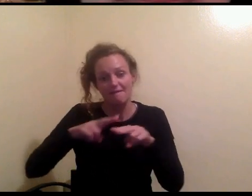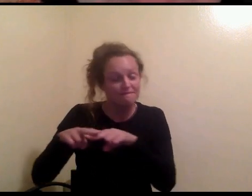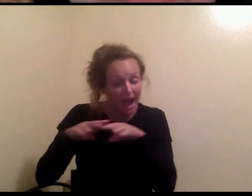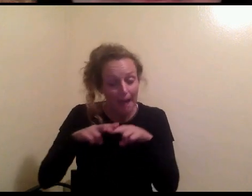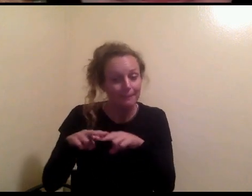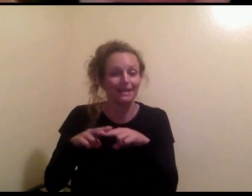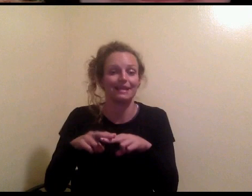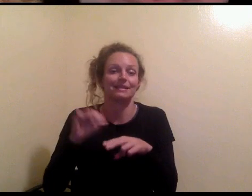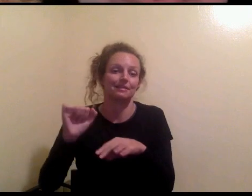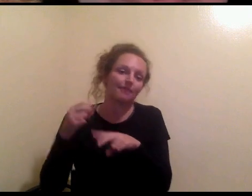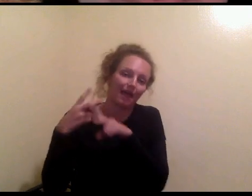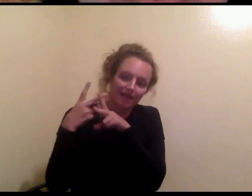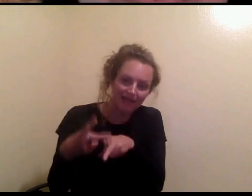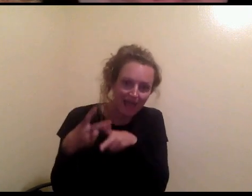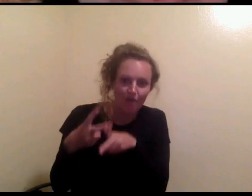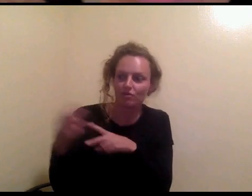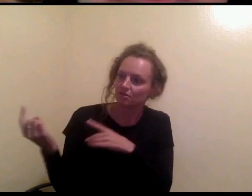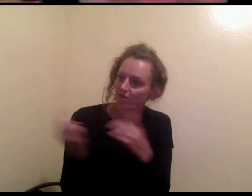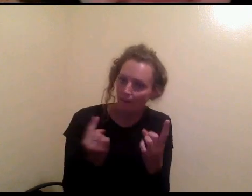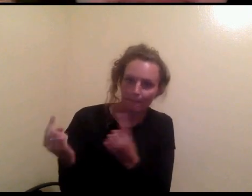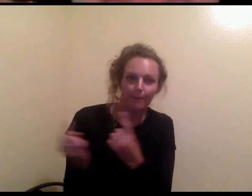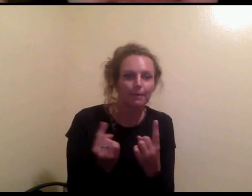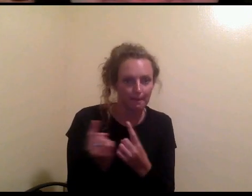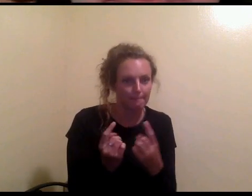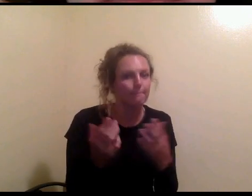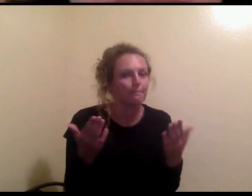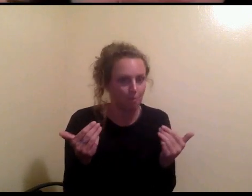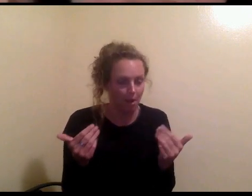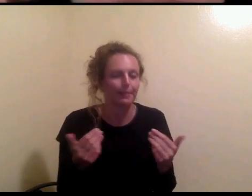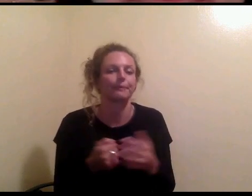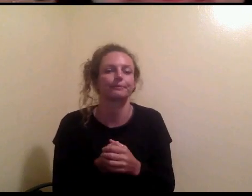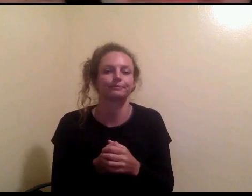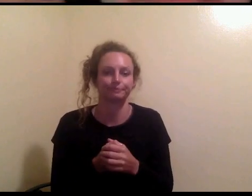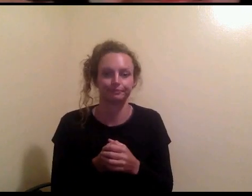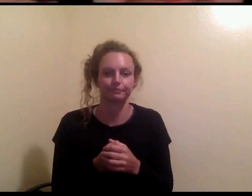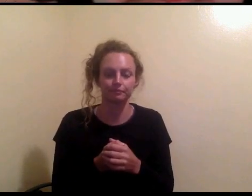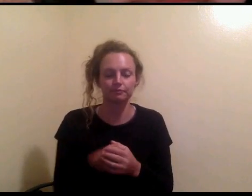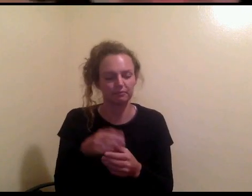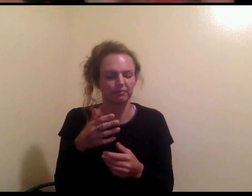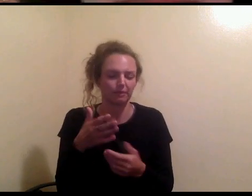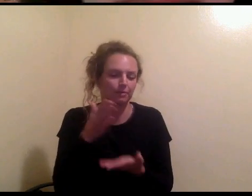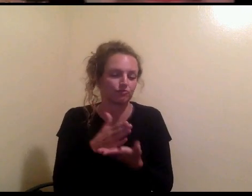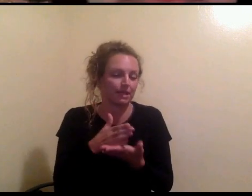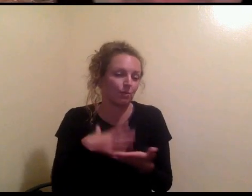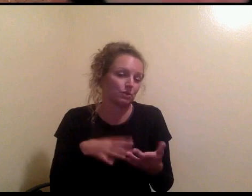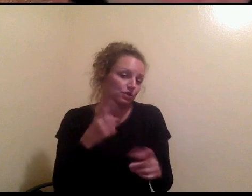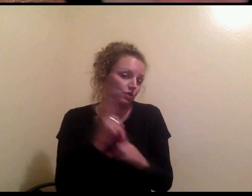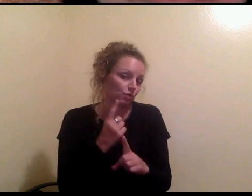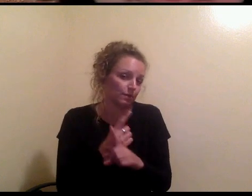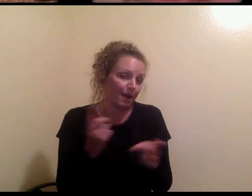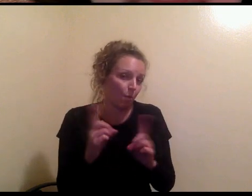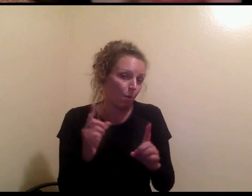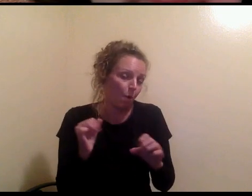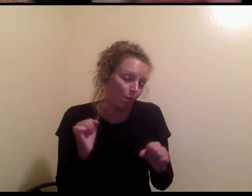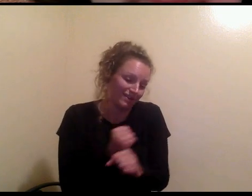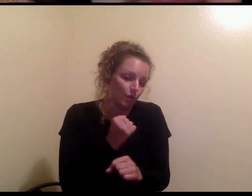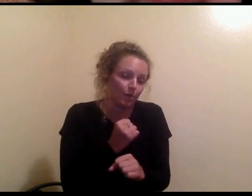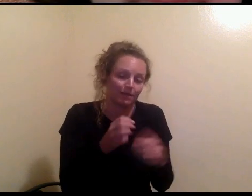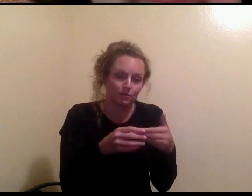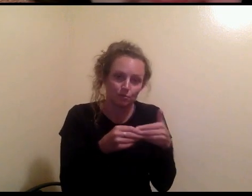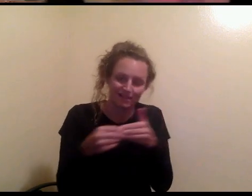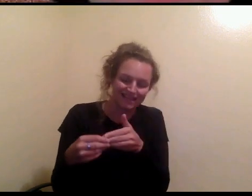that, when I talk about Royal Caribbean Group, the company that I'm representing, there's 5 global cruise brands, Royal Caribbean